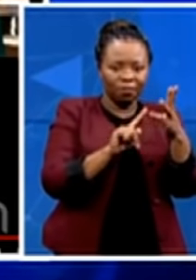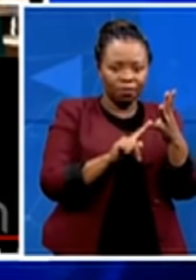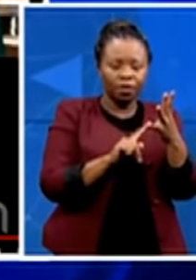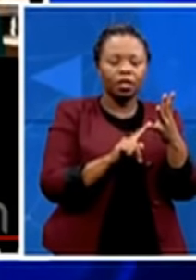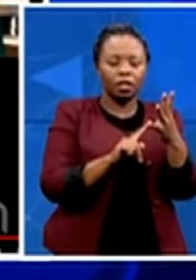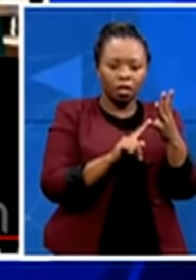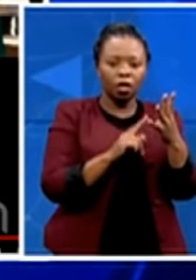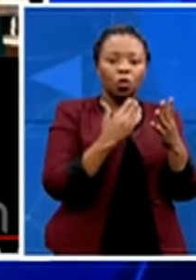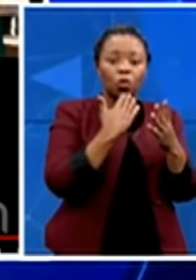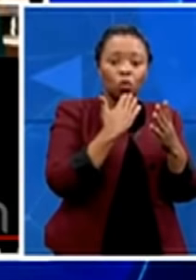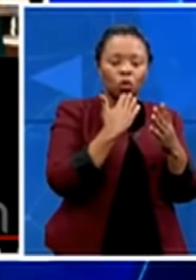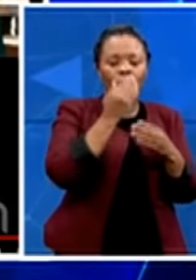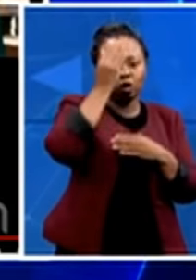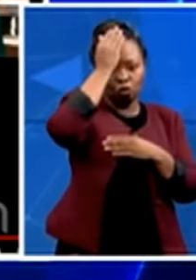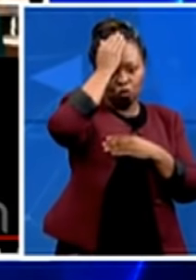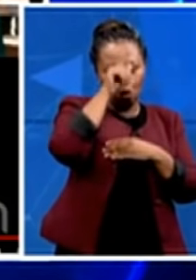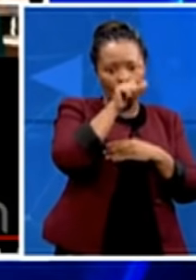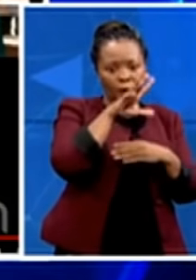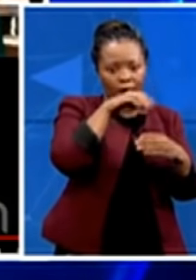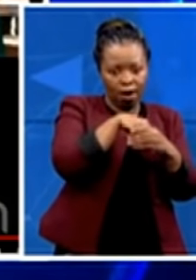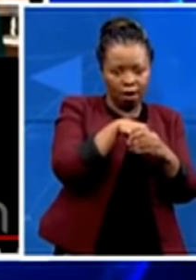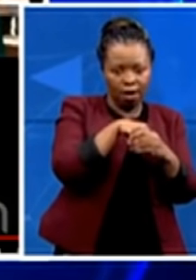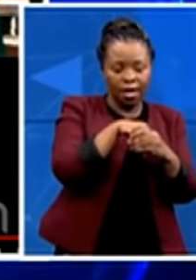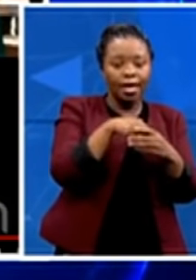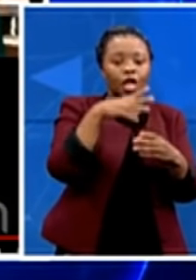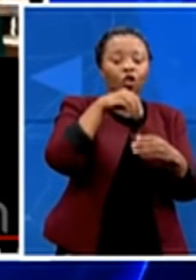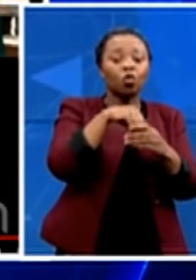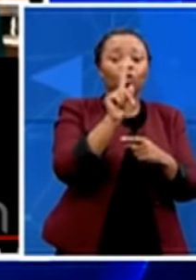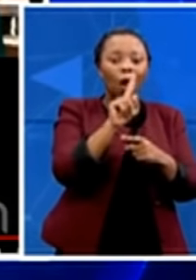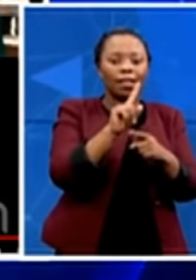include Section 12 of the Constitution,